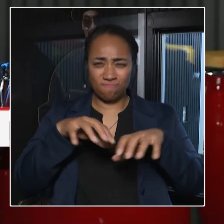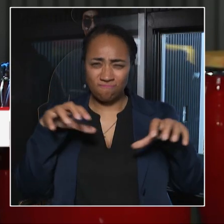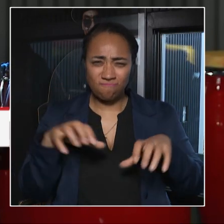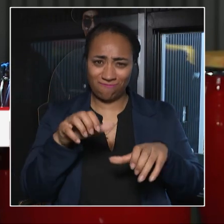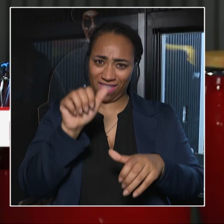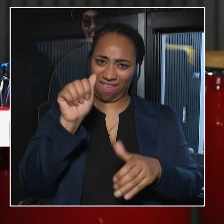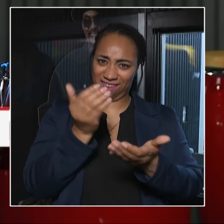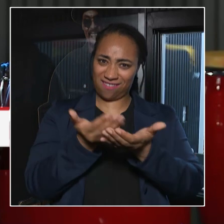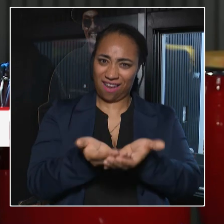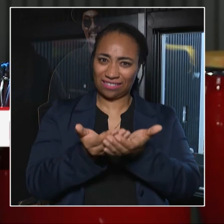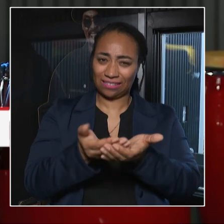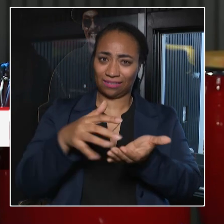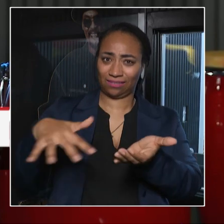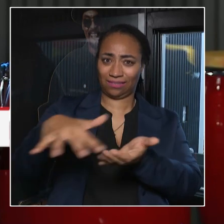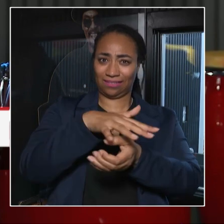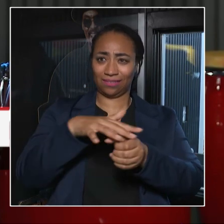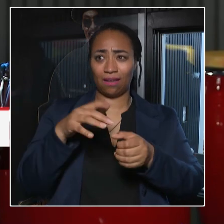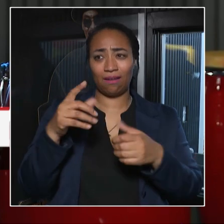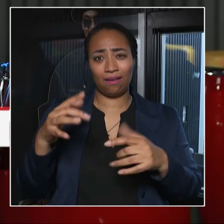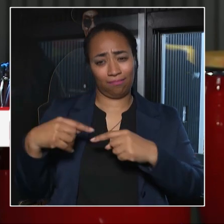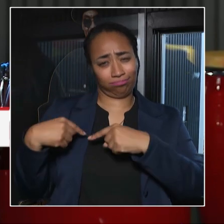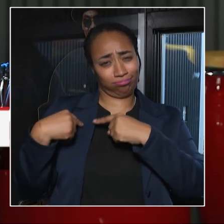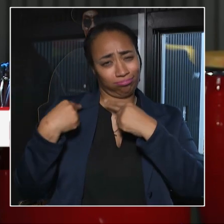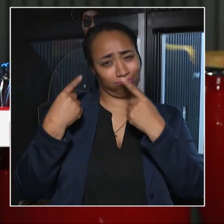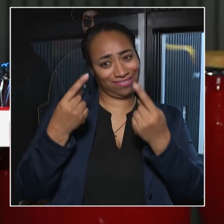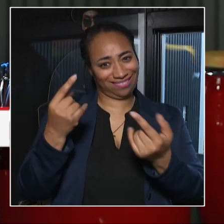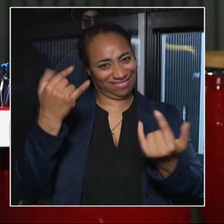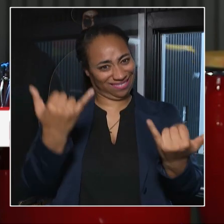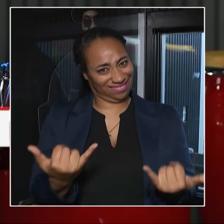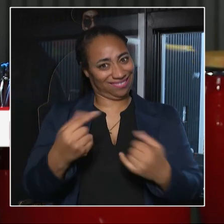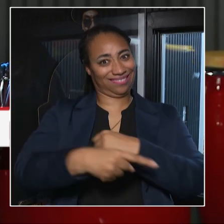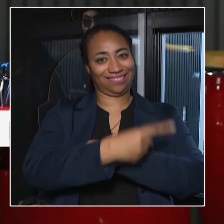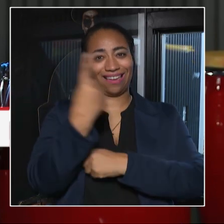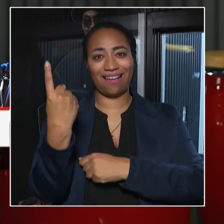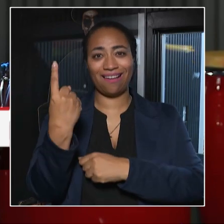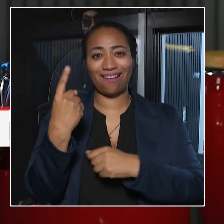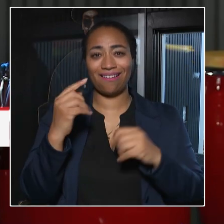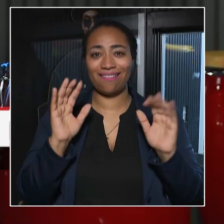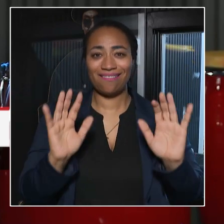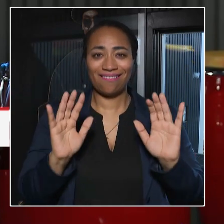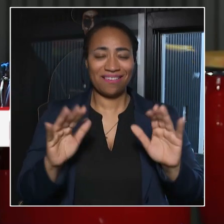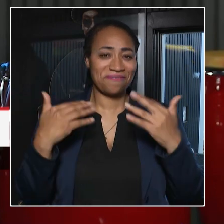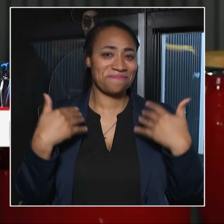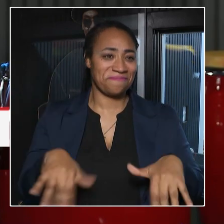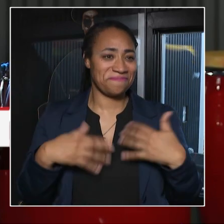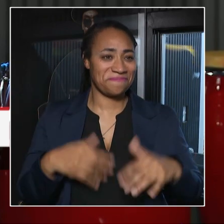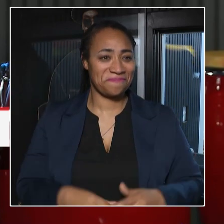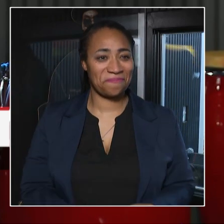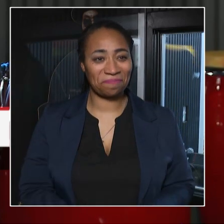When I say sardines, I'm sure many of you will begin to tap your feet and sound out pork and beans.